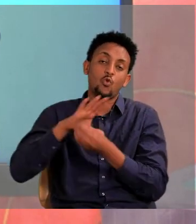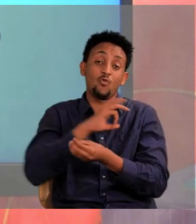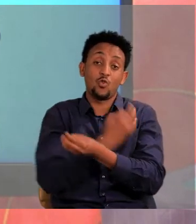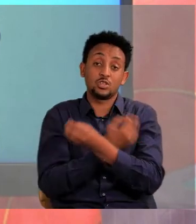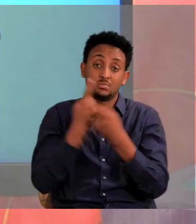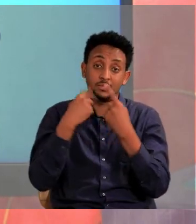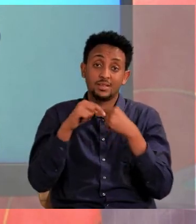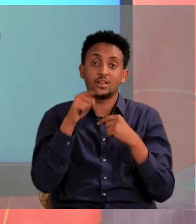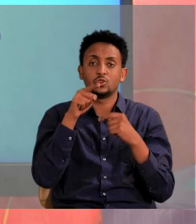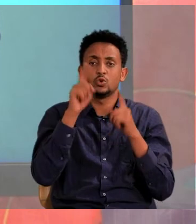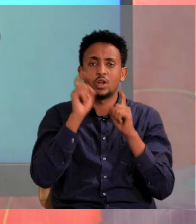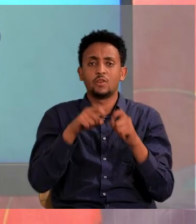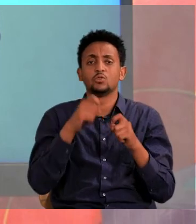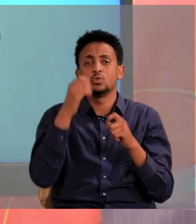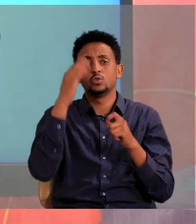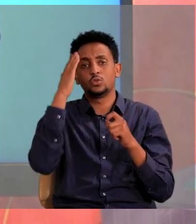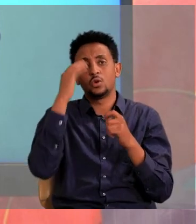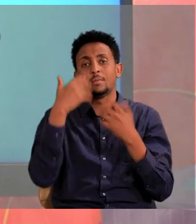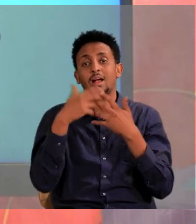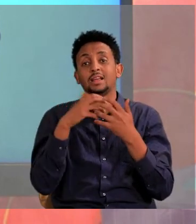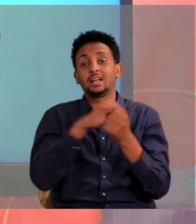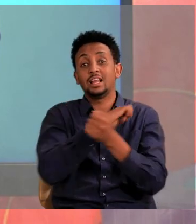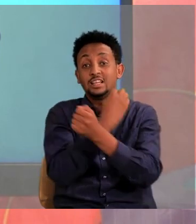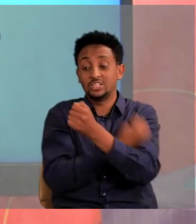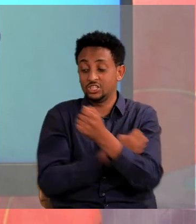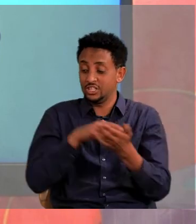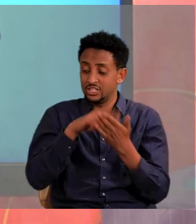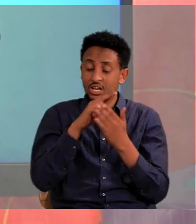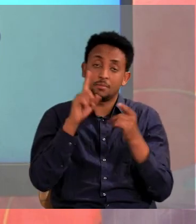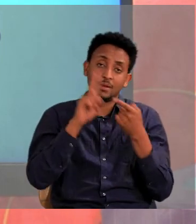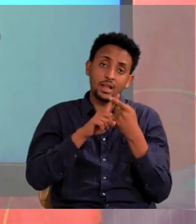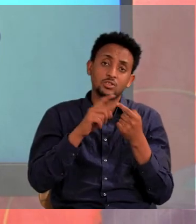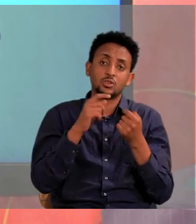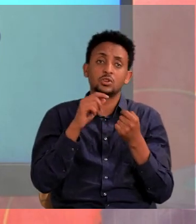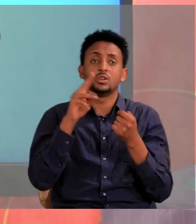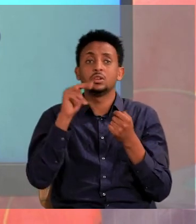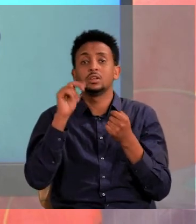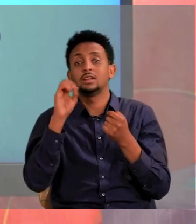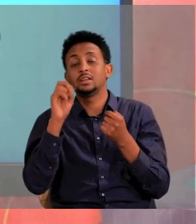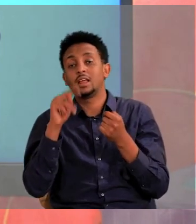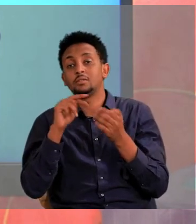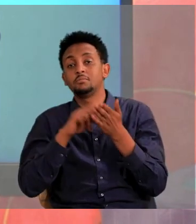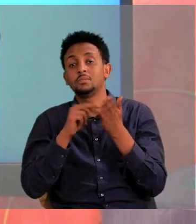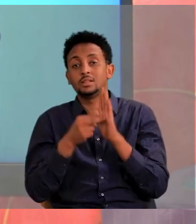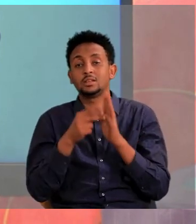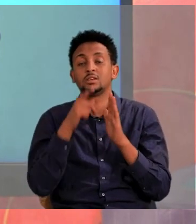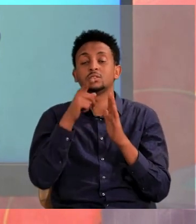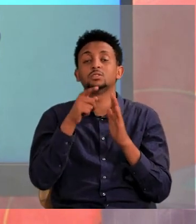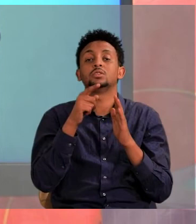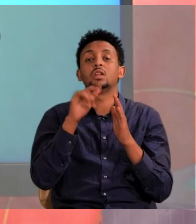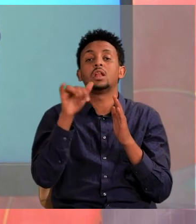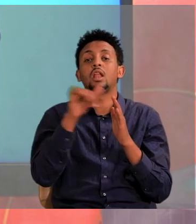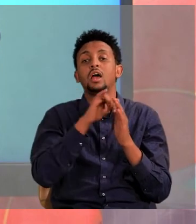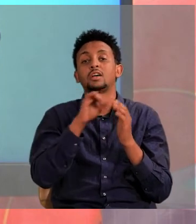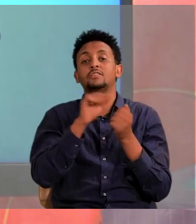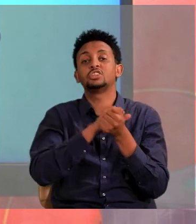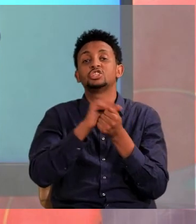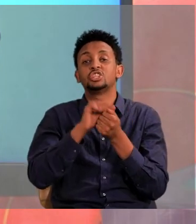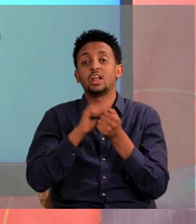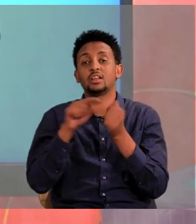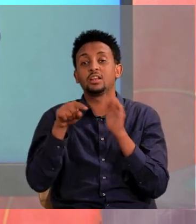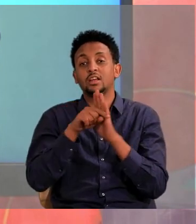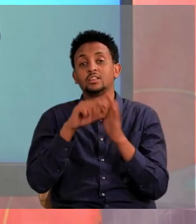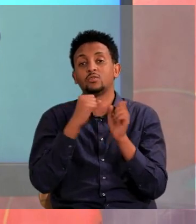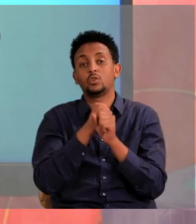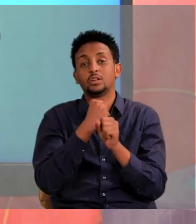force, you should have to use the mechanical energy initial plus work done by non-conservative, meaning work done by like frictional force is negative